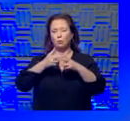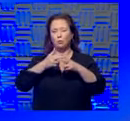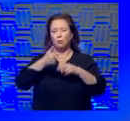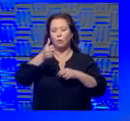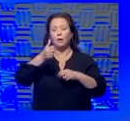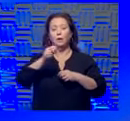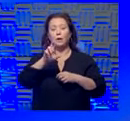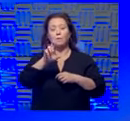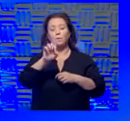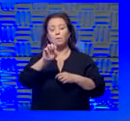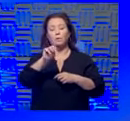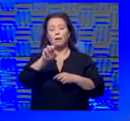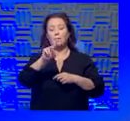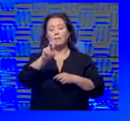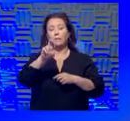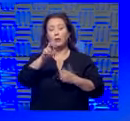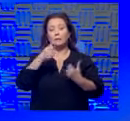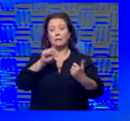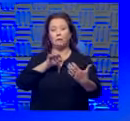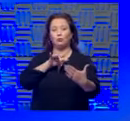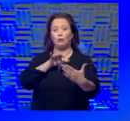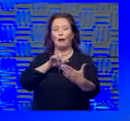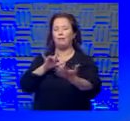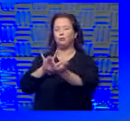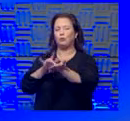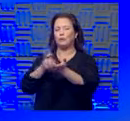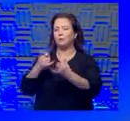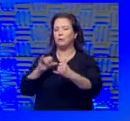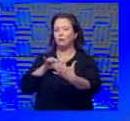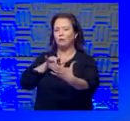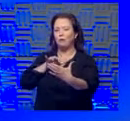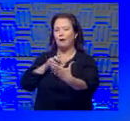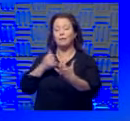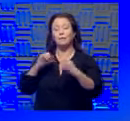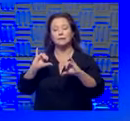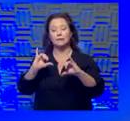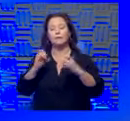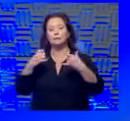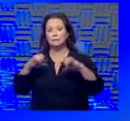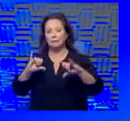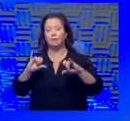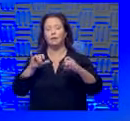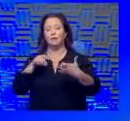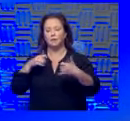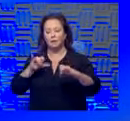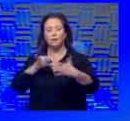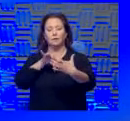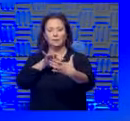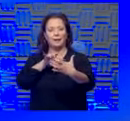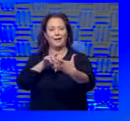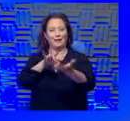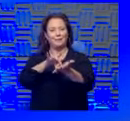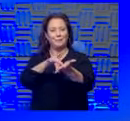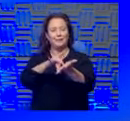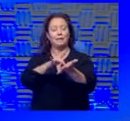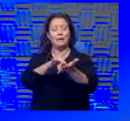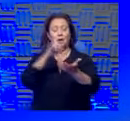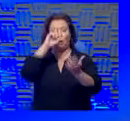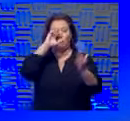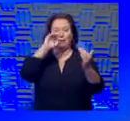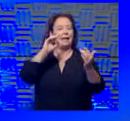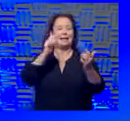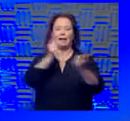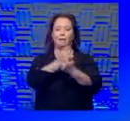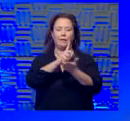even remdesivir is still under trial. All these drugs are still under trial. There are many trials still undergoing. Hopefully, and this changes very